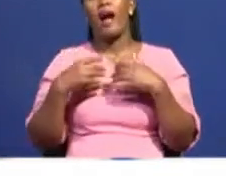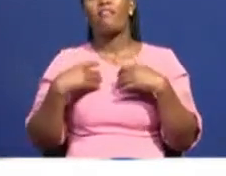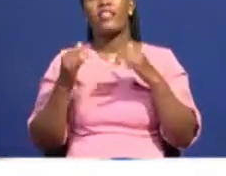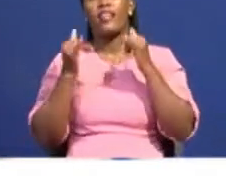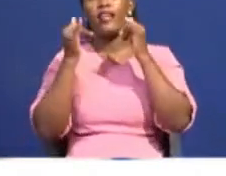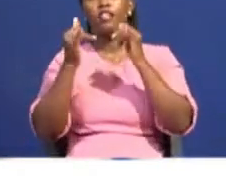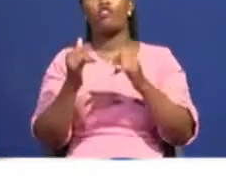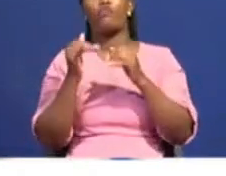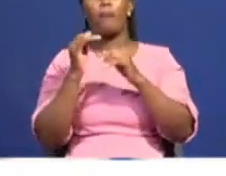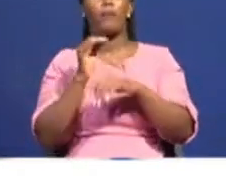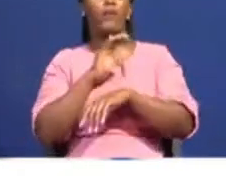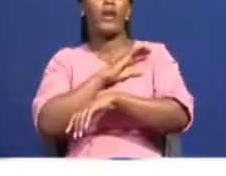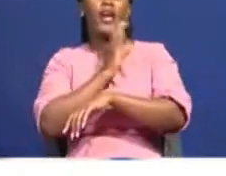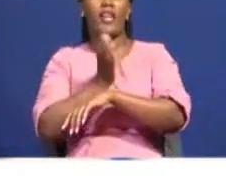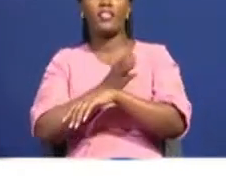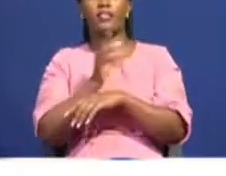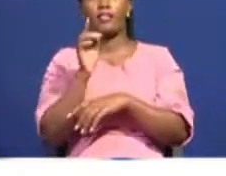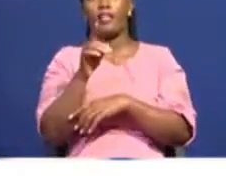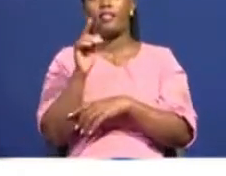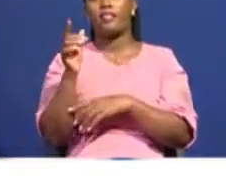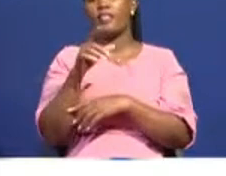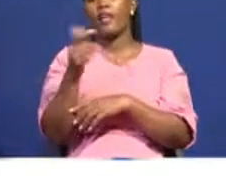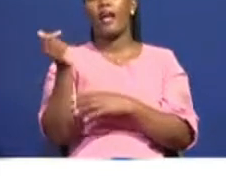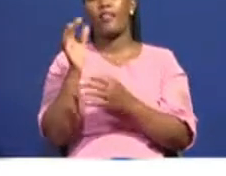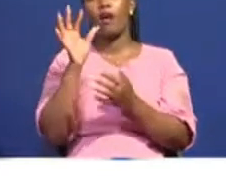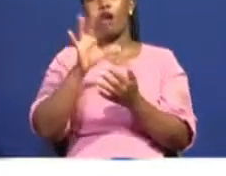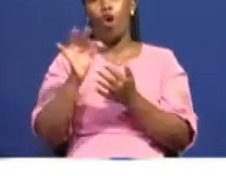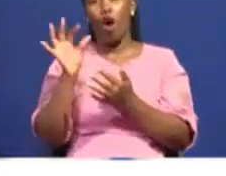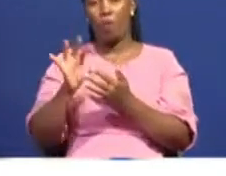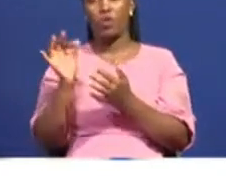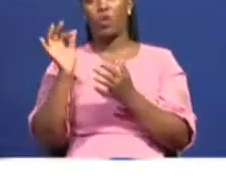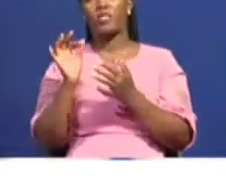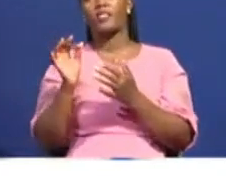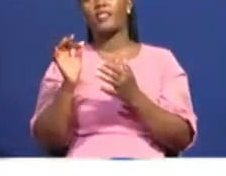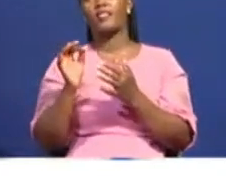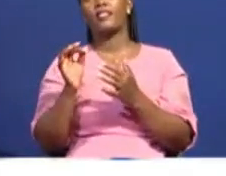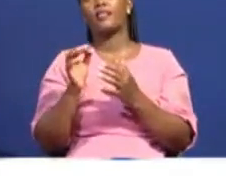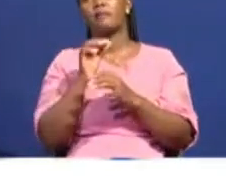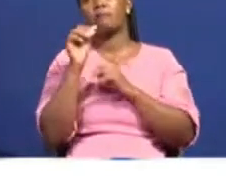energy, it's coming as an alternative and not just in one way saying,